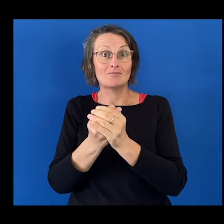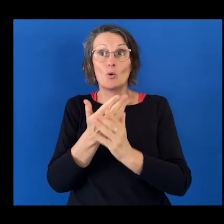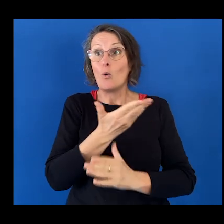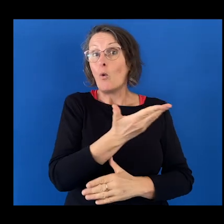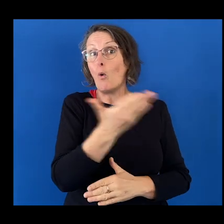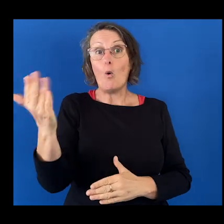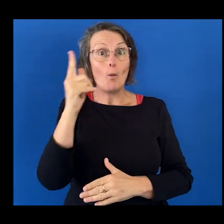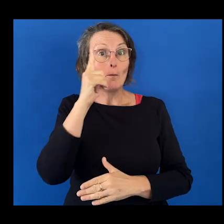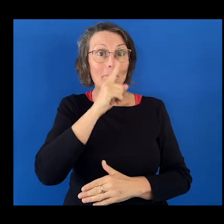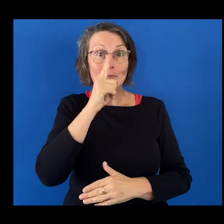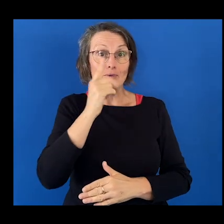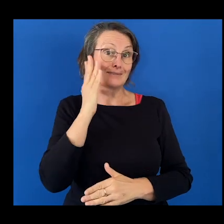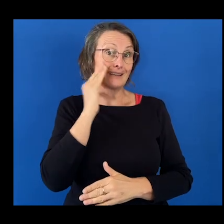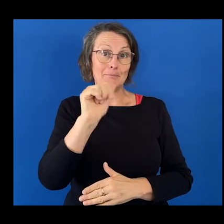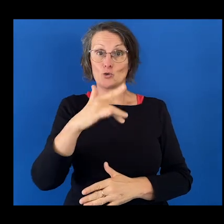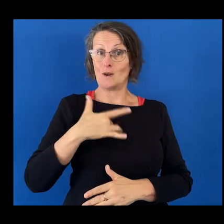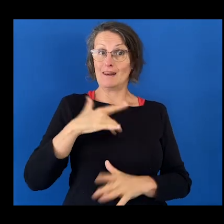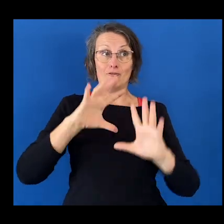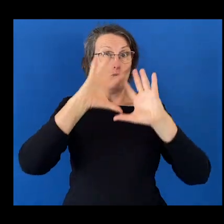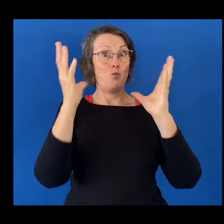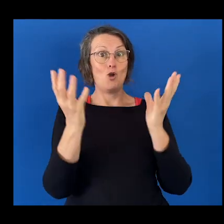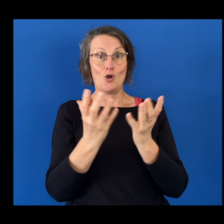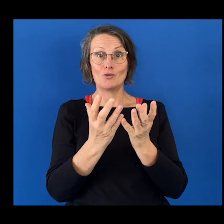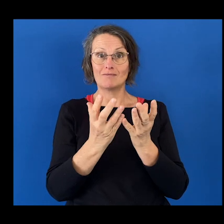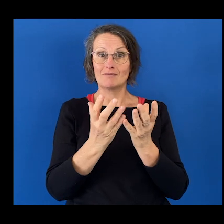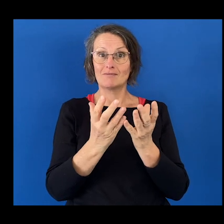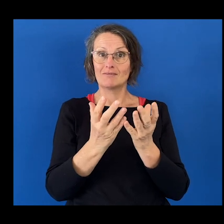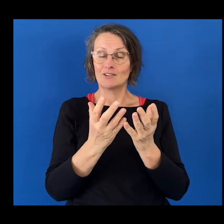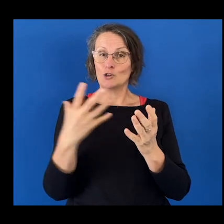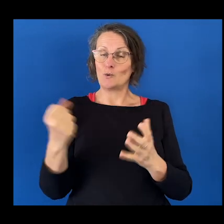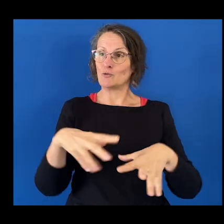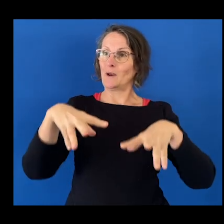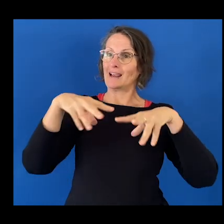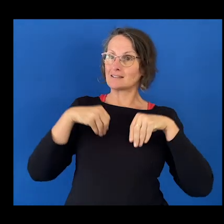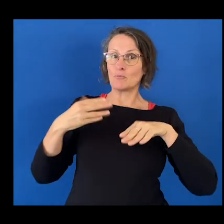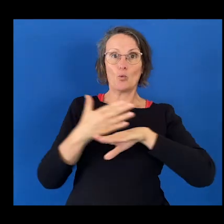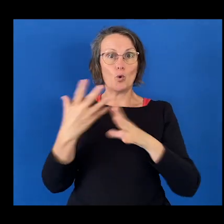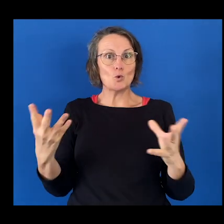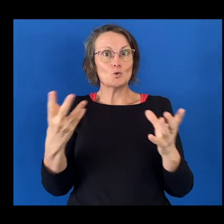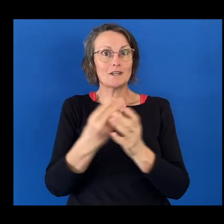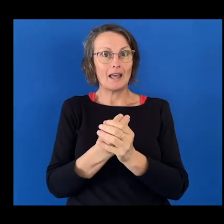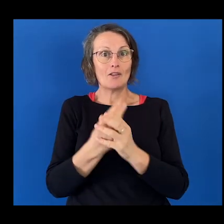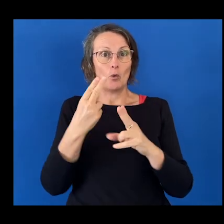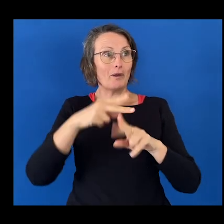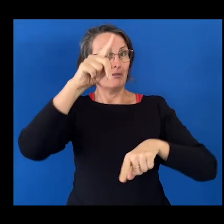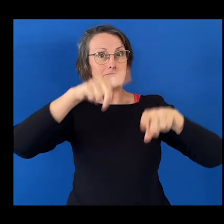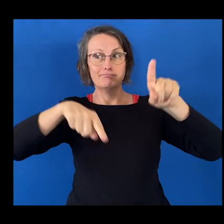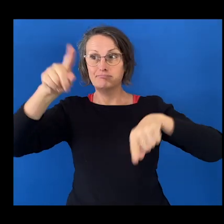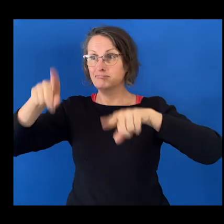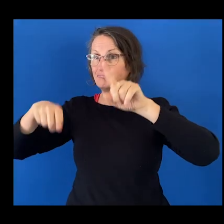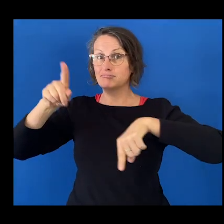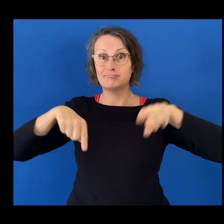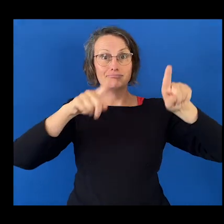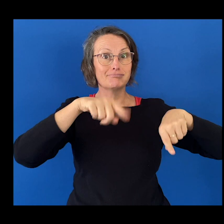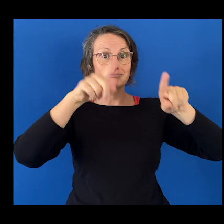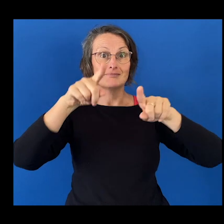to be and wherever we are having to do this. And that is learning how to work together